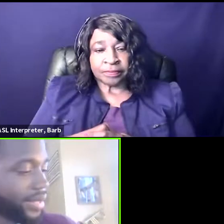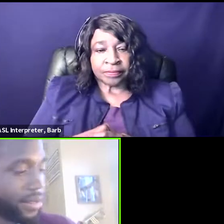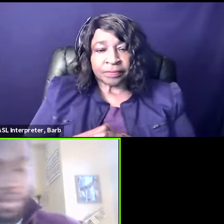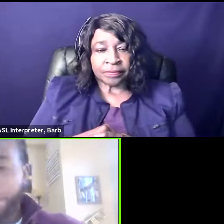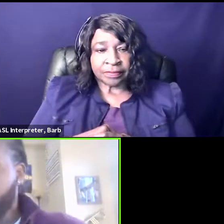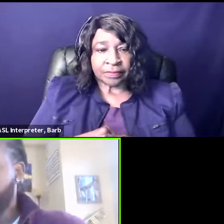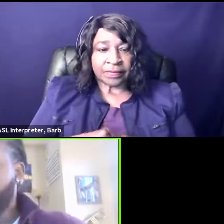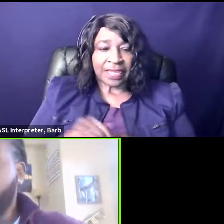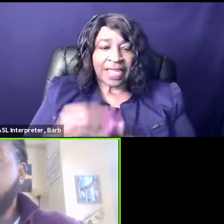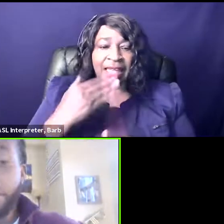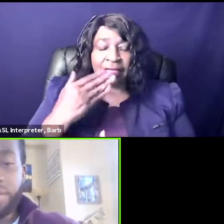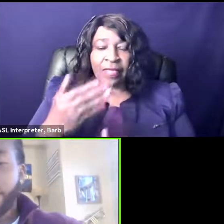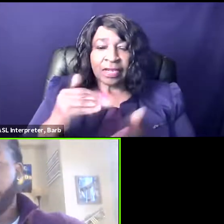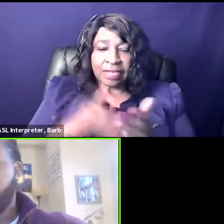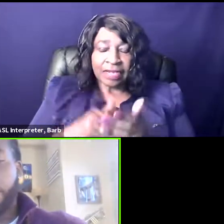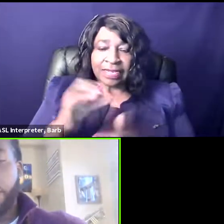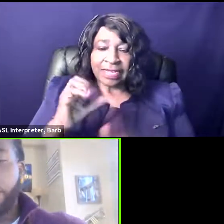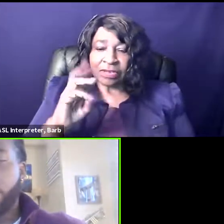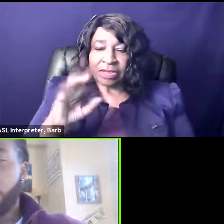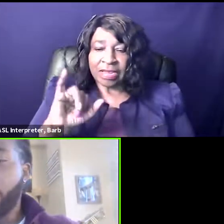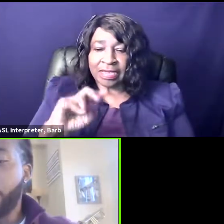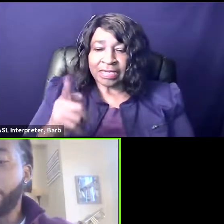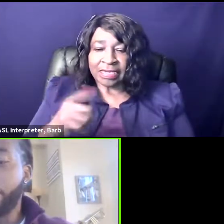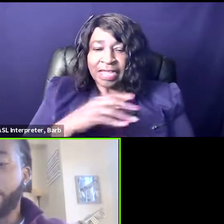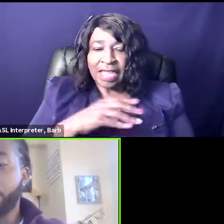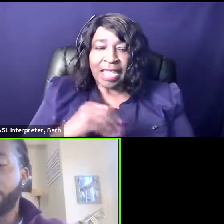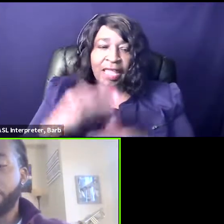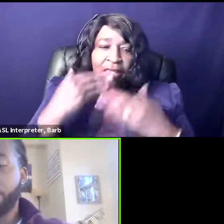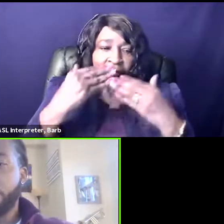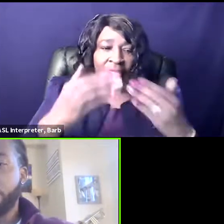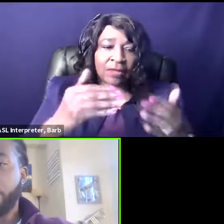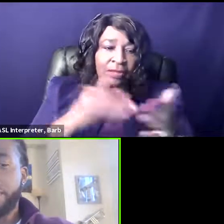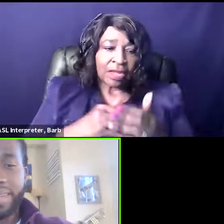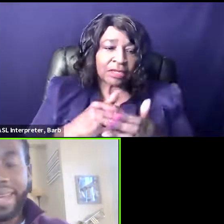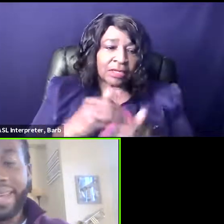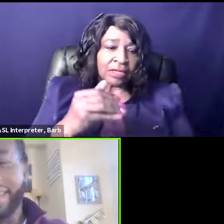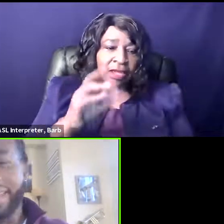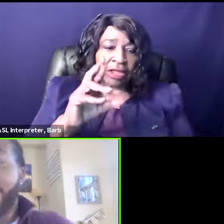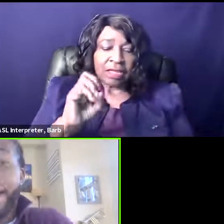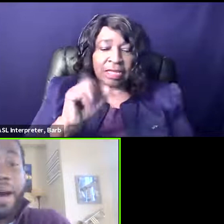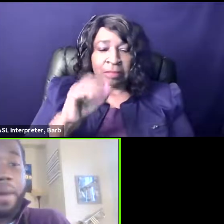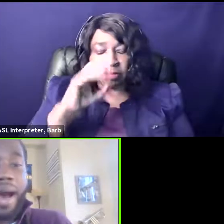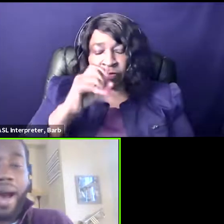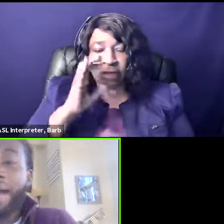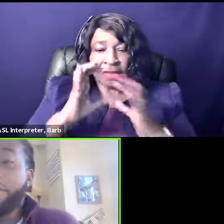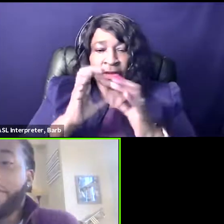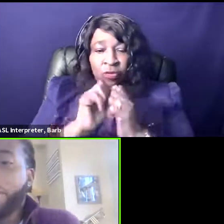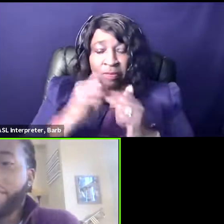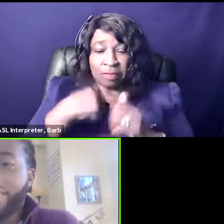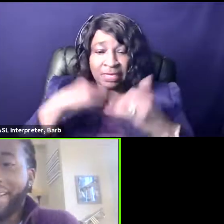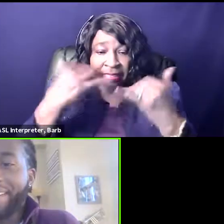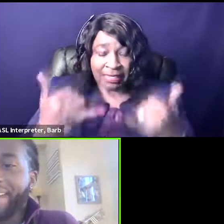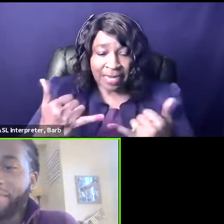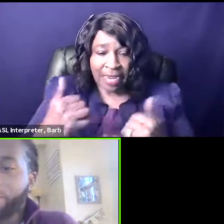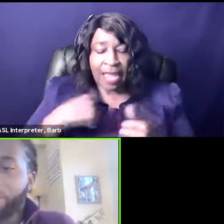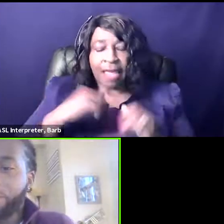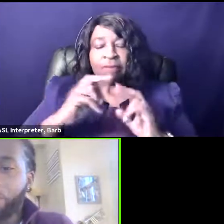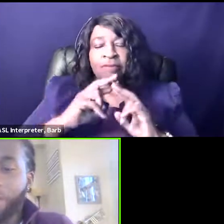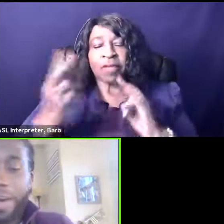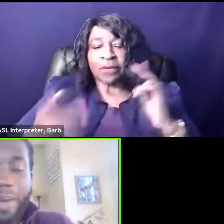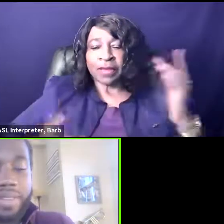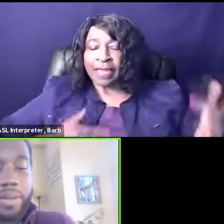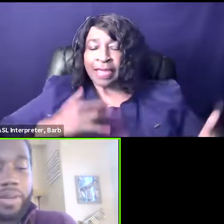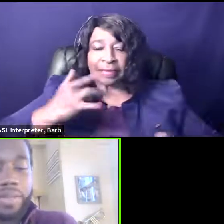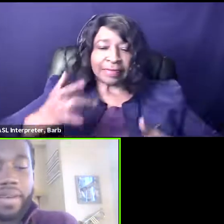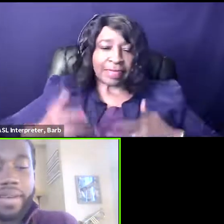Well, thank you, Dr. Ewing. And also thank you, Dr. Reames, for being in conversation with me today. I'm very excited to talk to